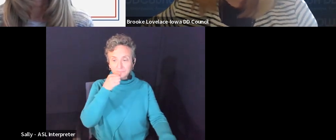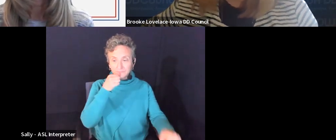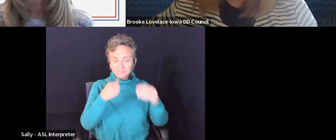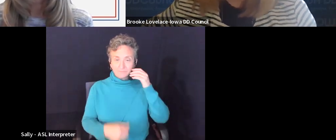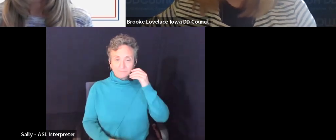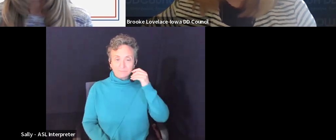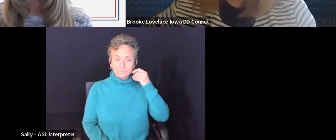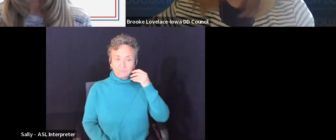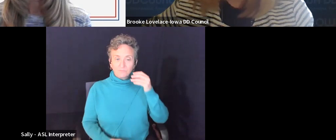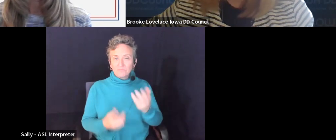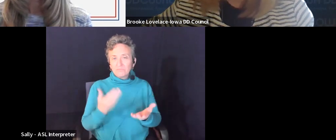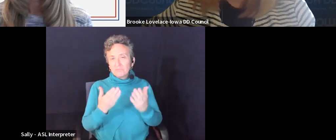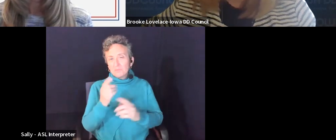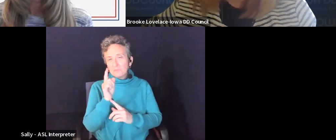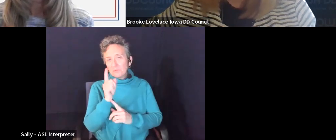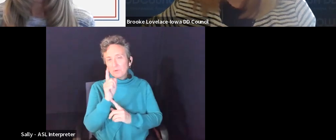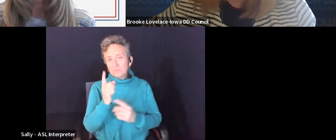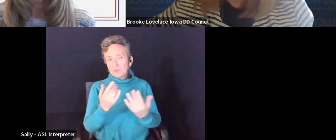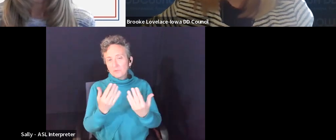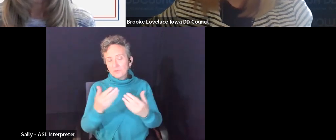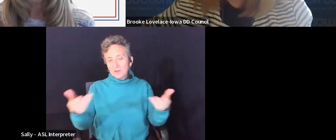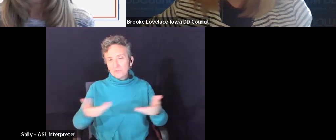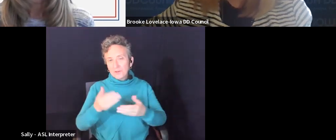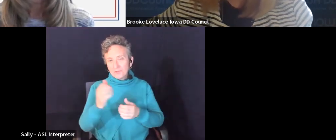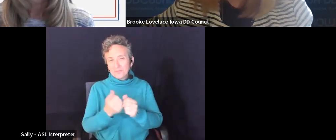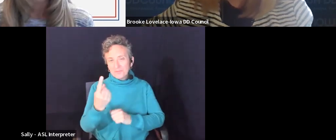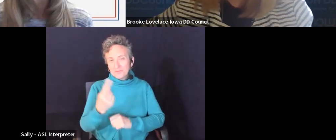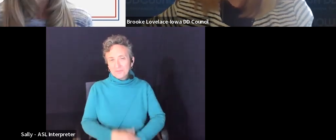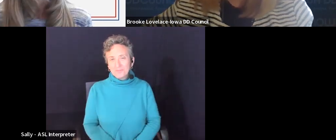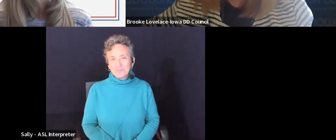We'll maybe give it just another minute. Welcome, everybody.